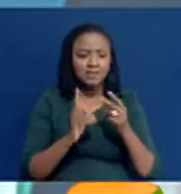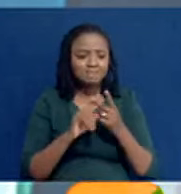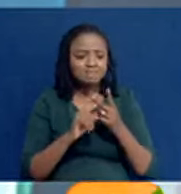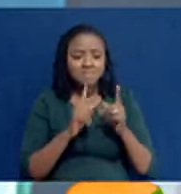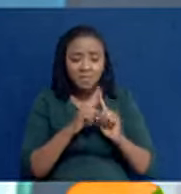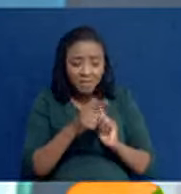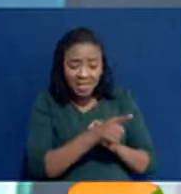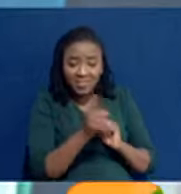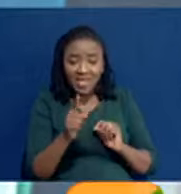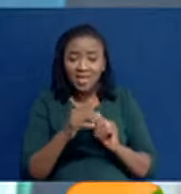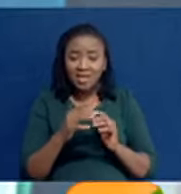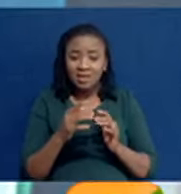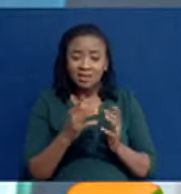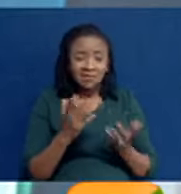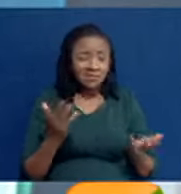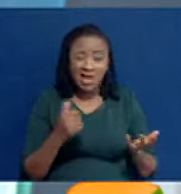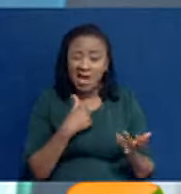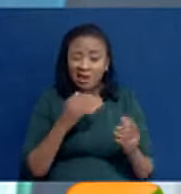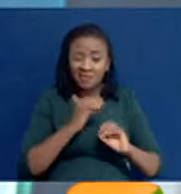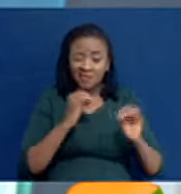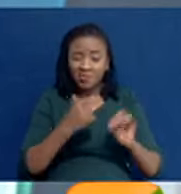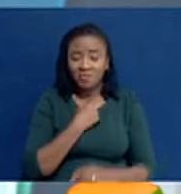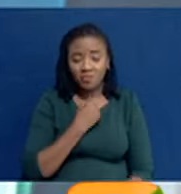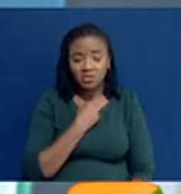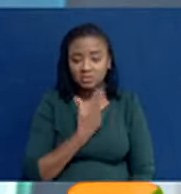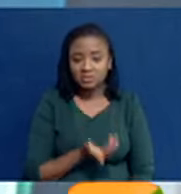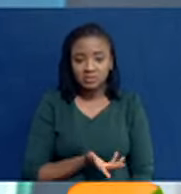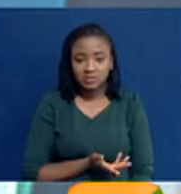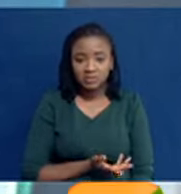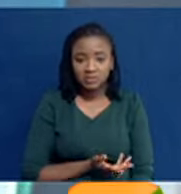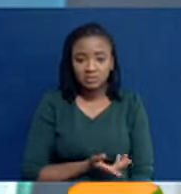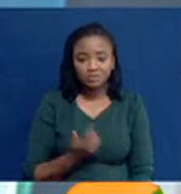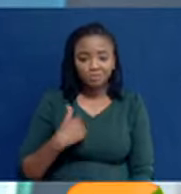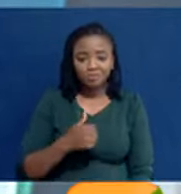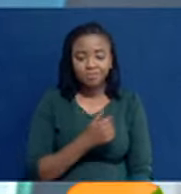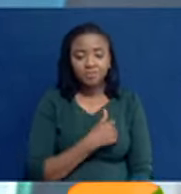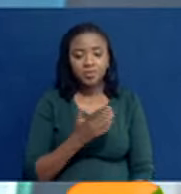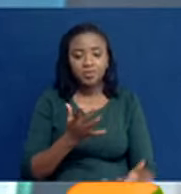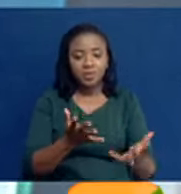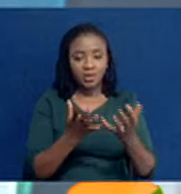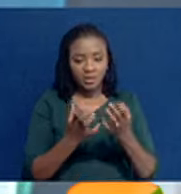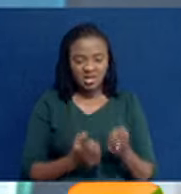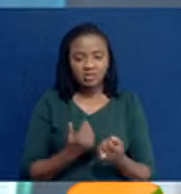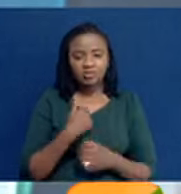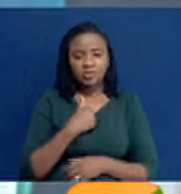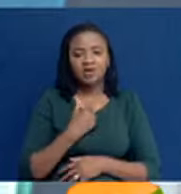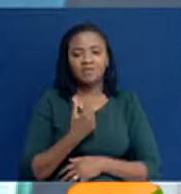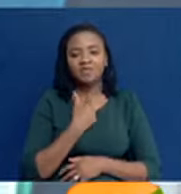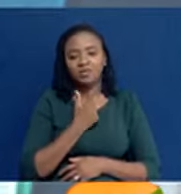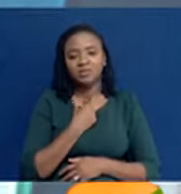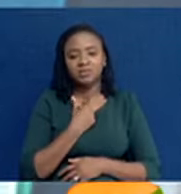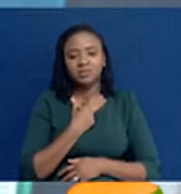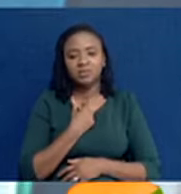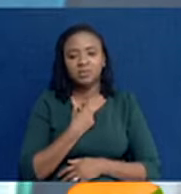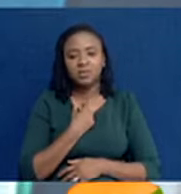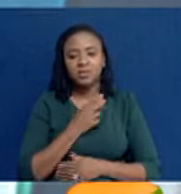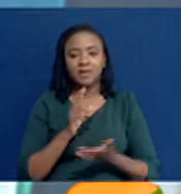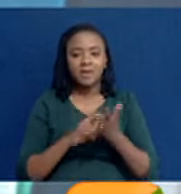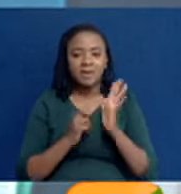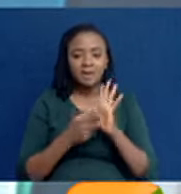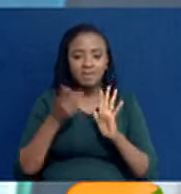lead. They really don't have a voice. We need the voice. So